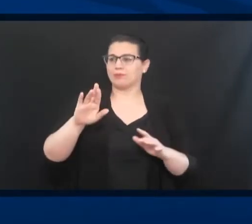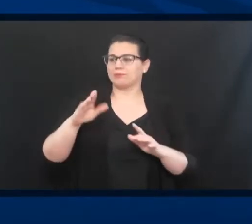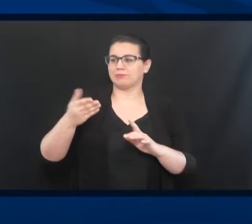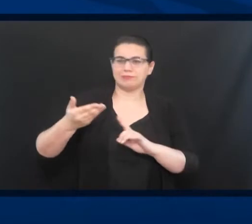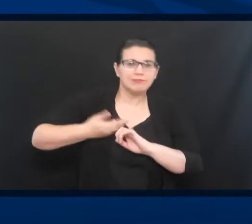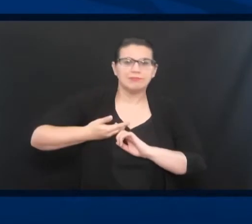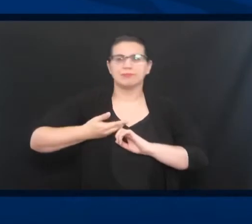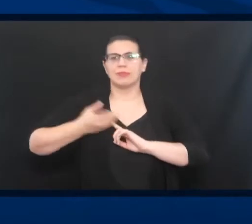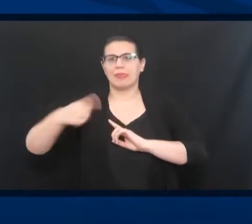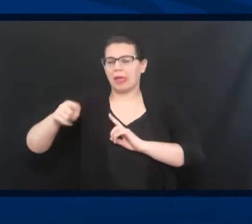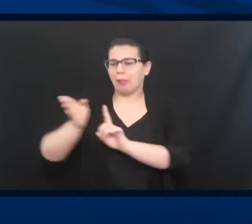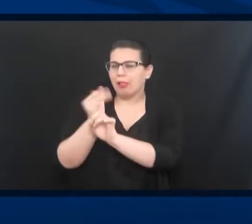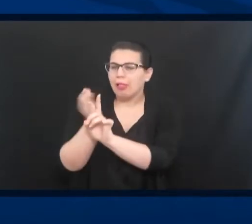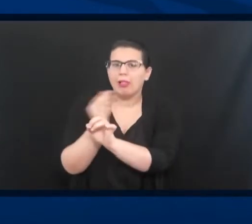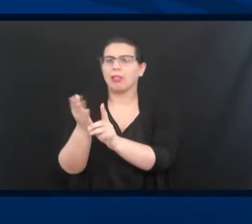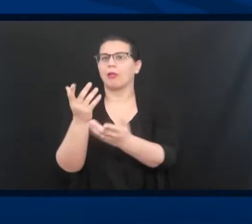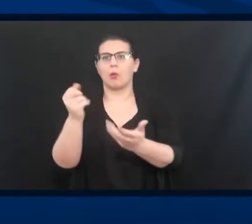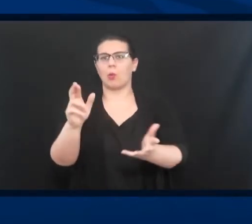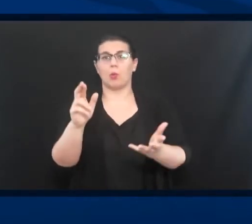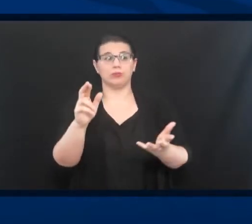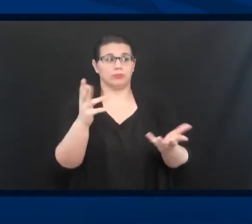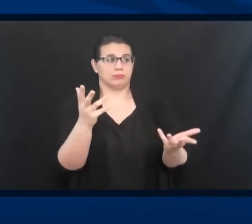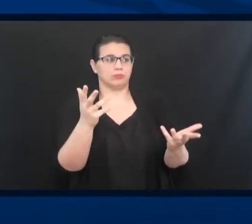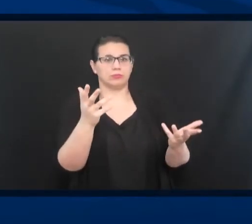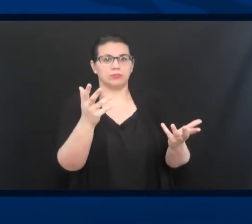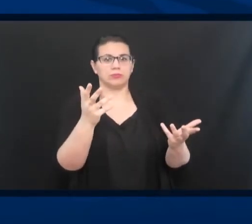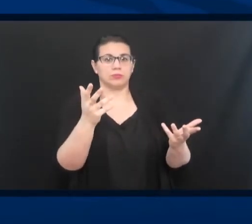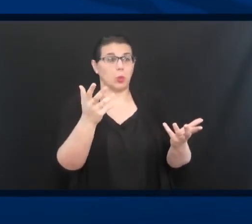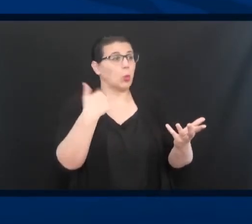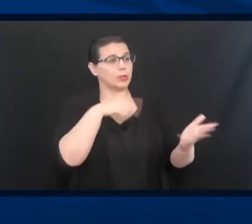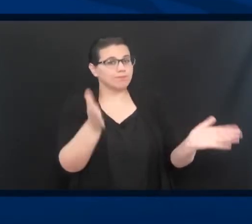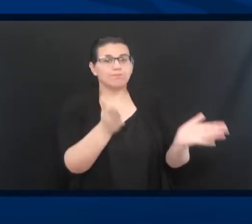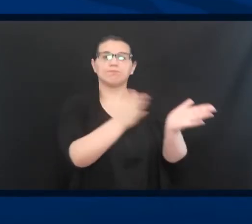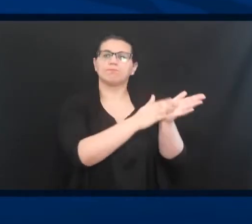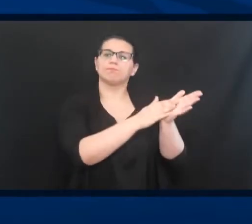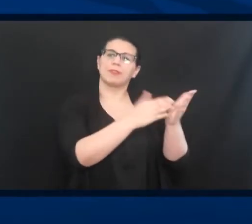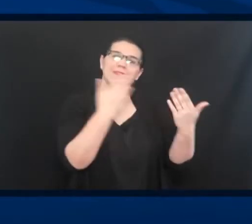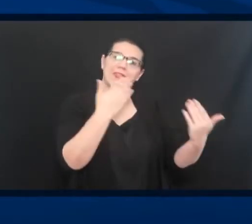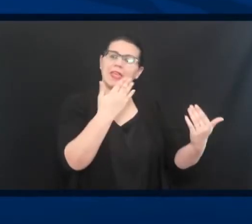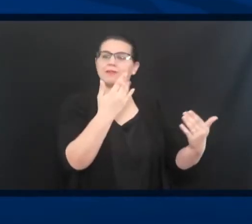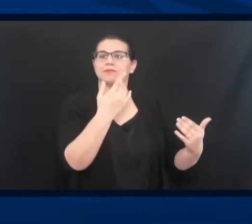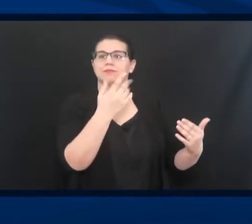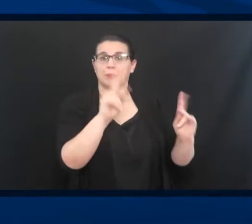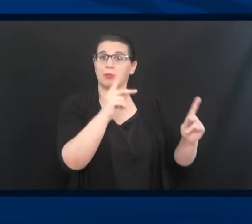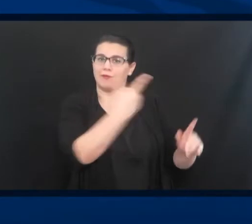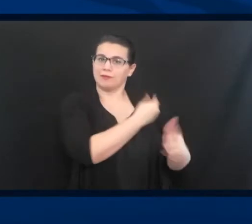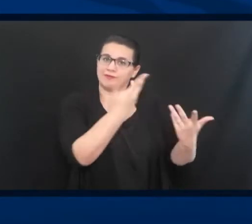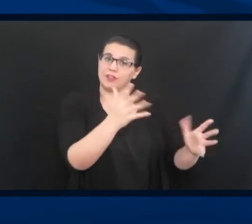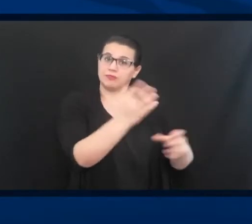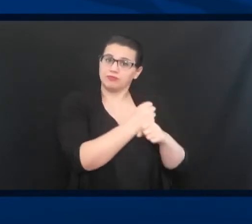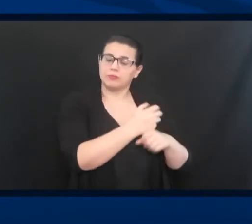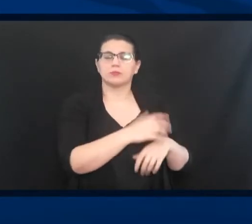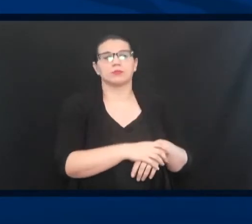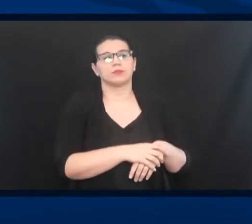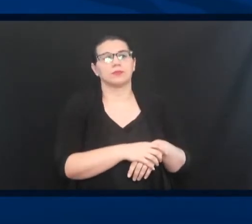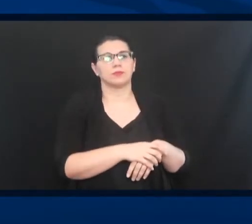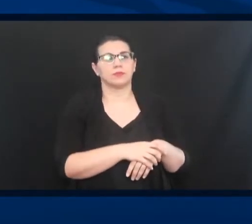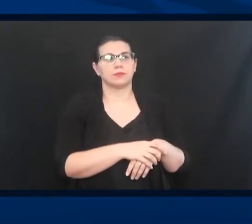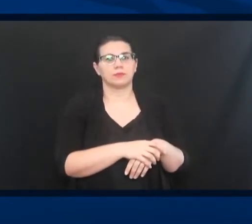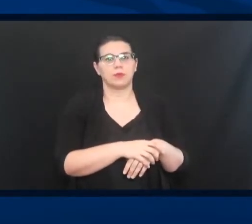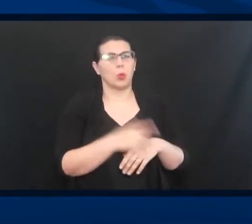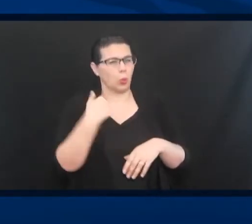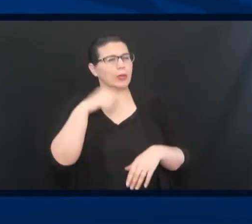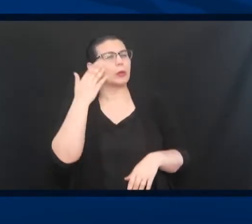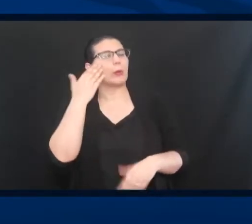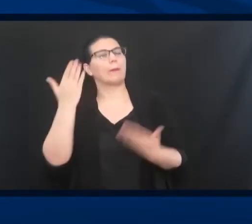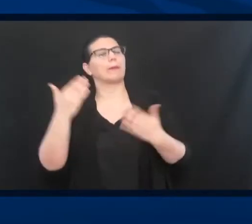concentrate on the people who are vaccine agreeable and remind them the booster shots are coming, et cetera. The Delta